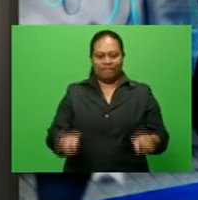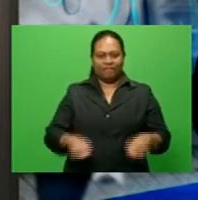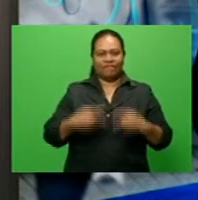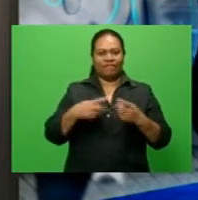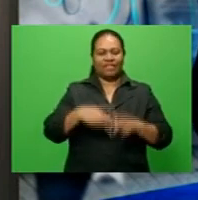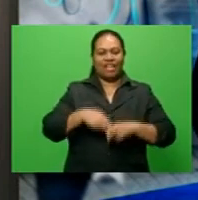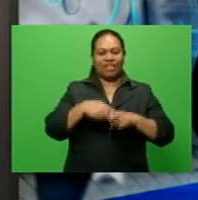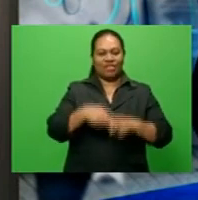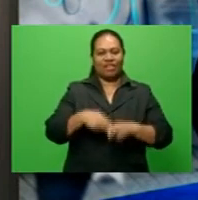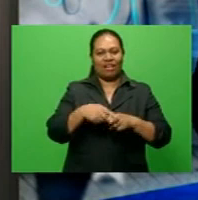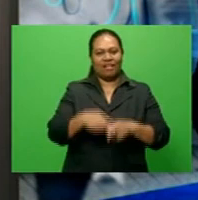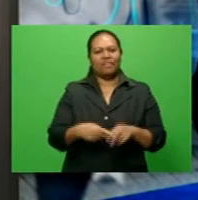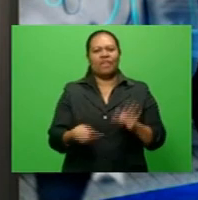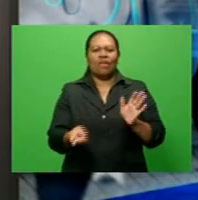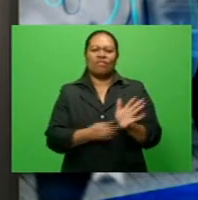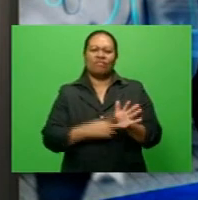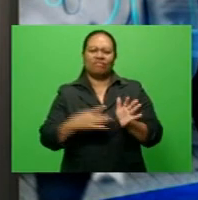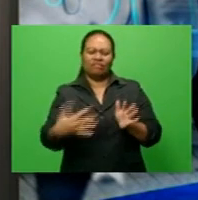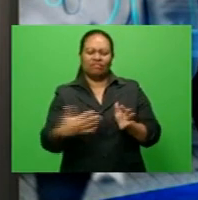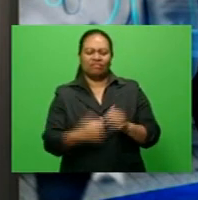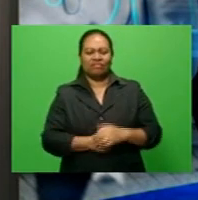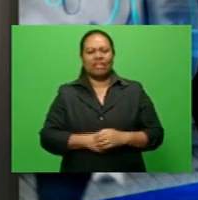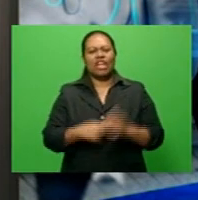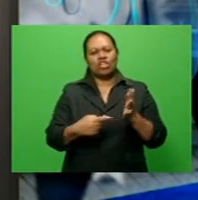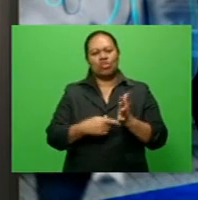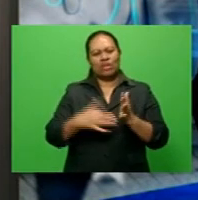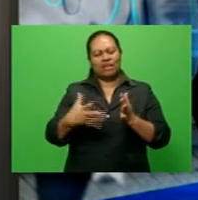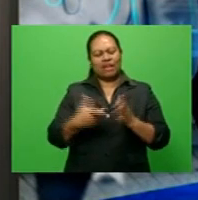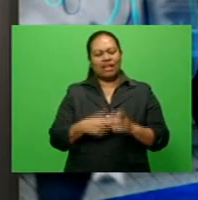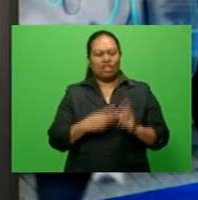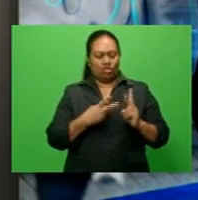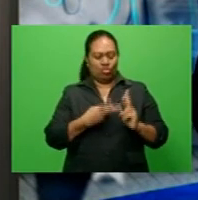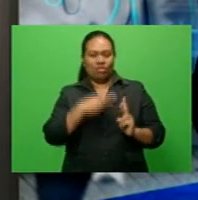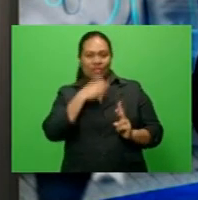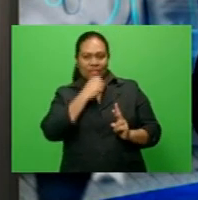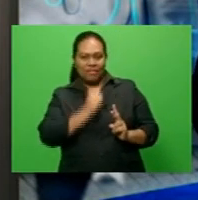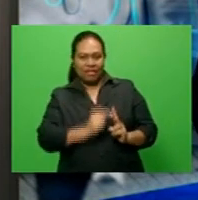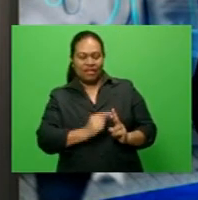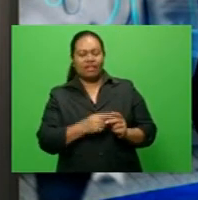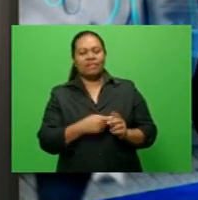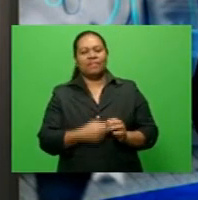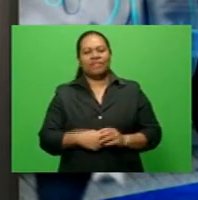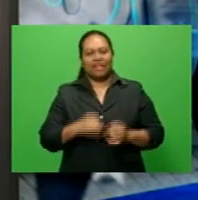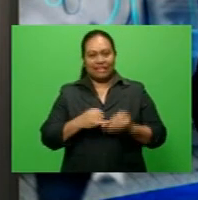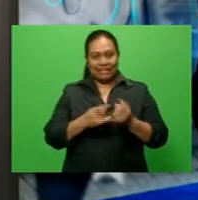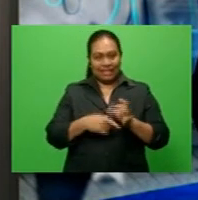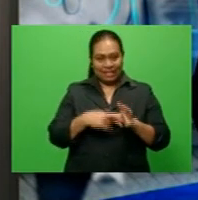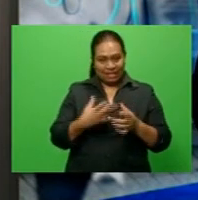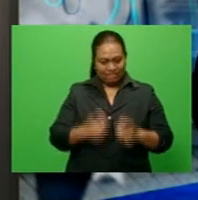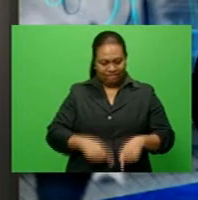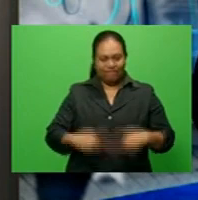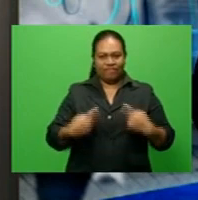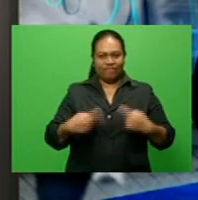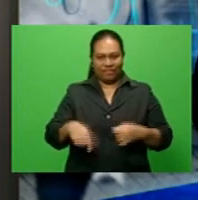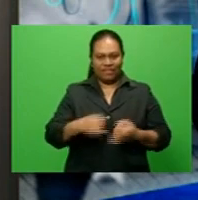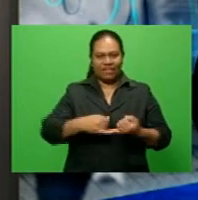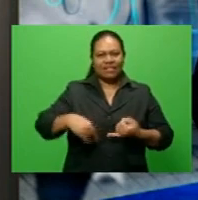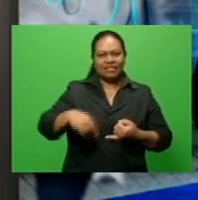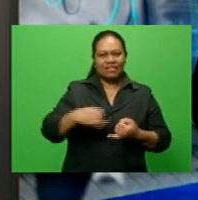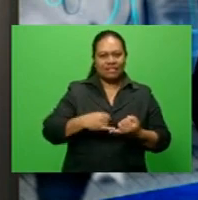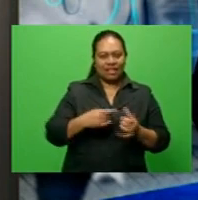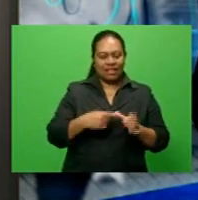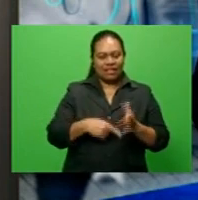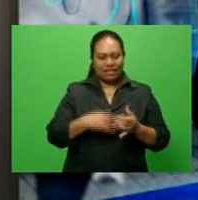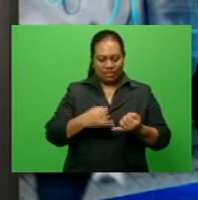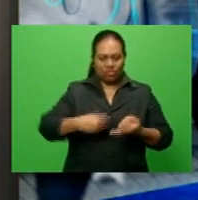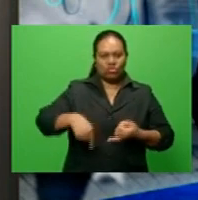Nandronga. Vuate Karao Levu and Tuinraki Samu Wondre will head into Saturday's match against Suva with a bit more confidence after